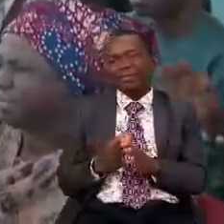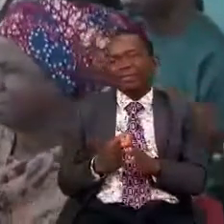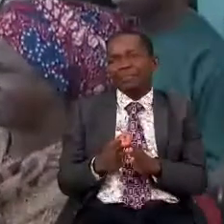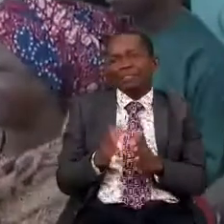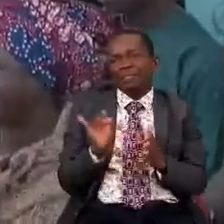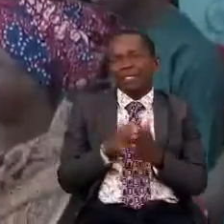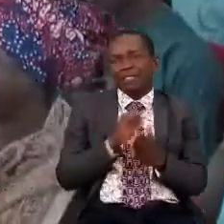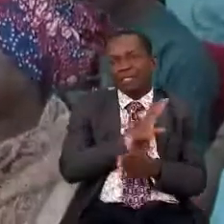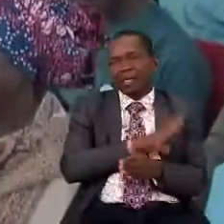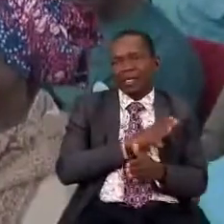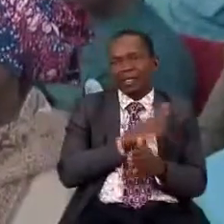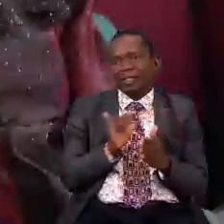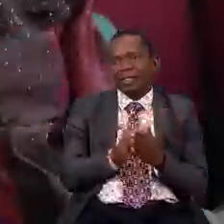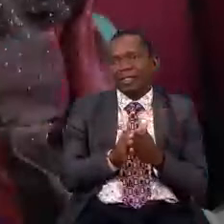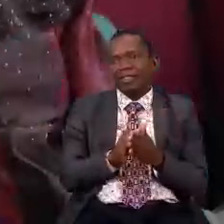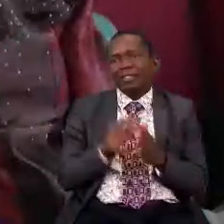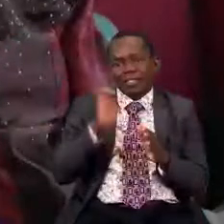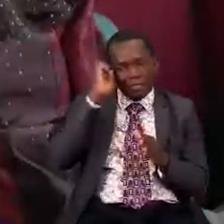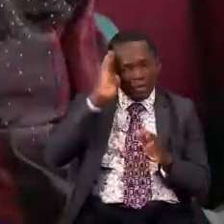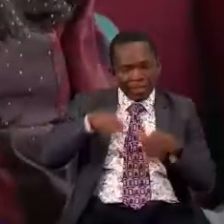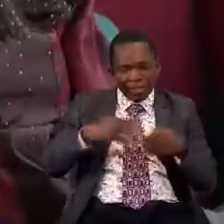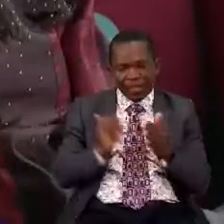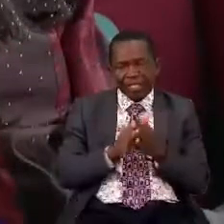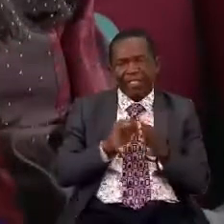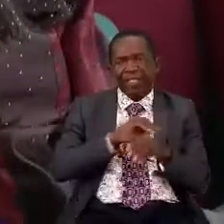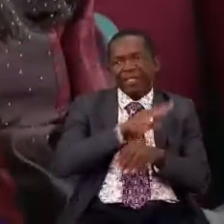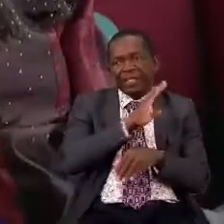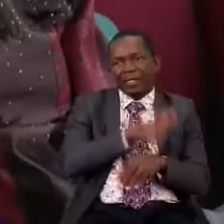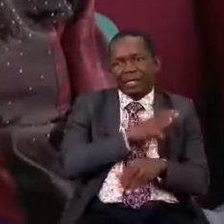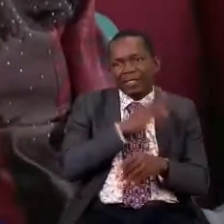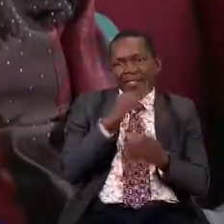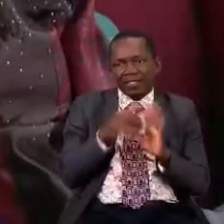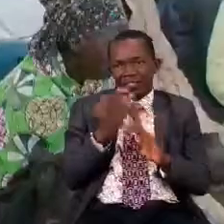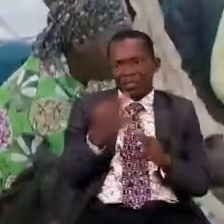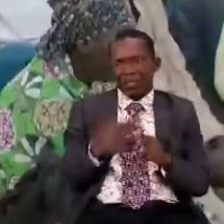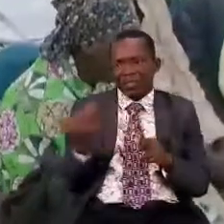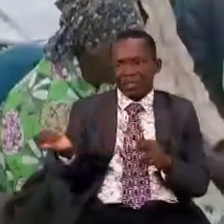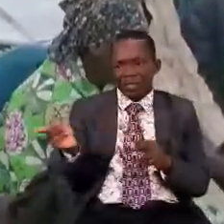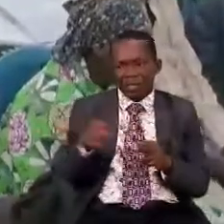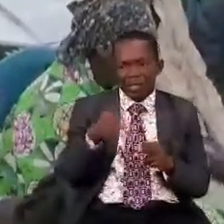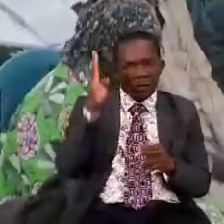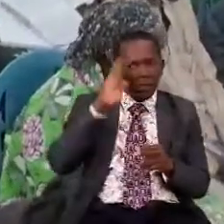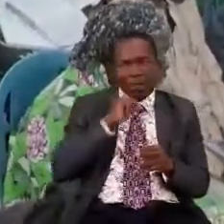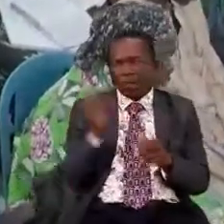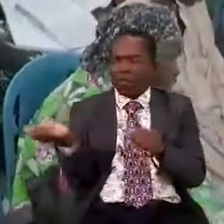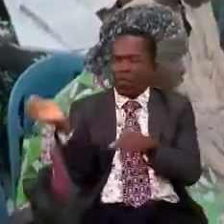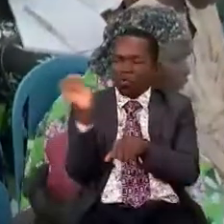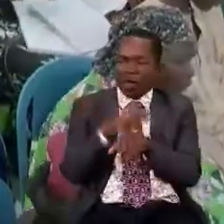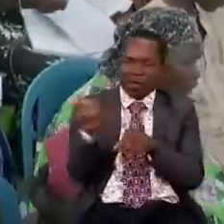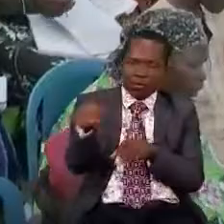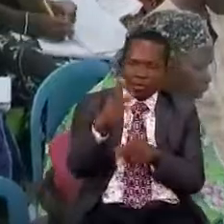The world will not conquer you. The devil will not conquer you. The flesh will not conquer